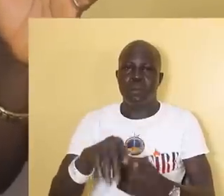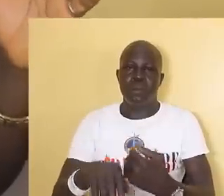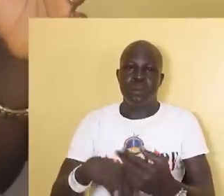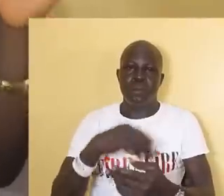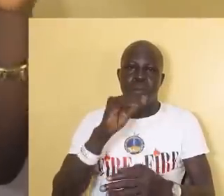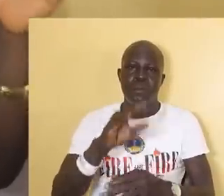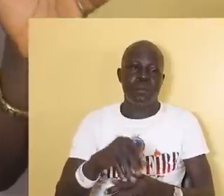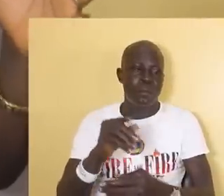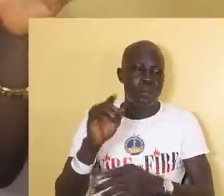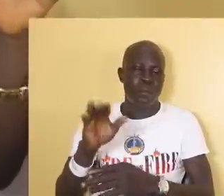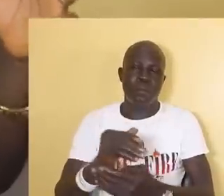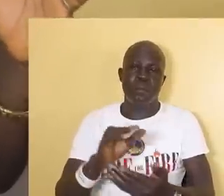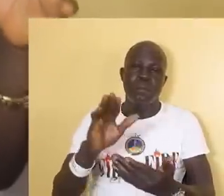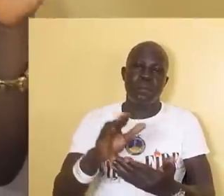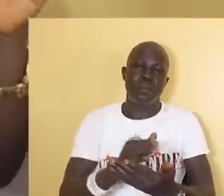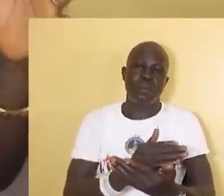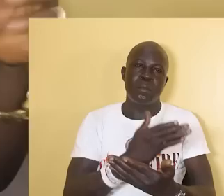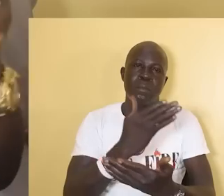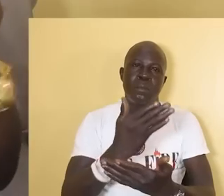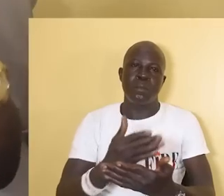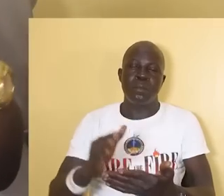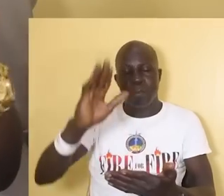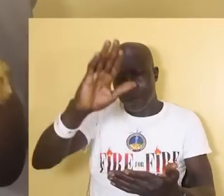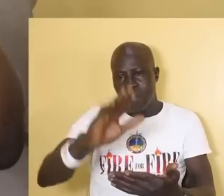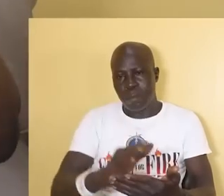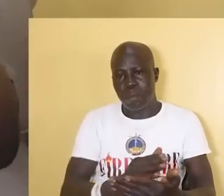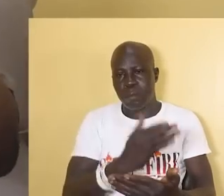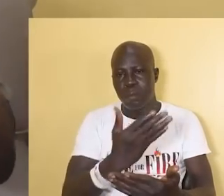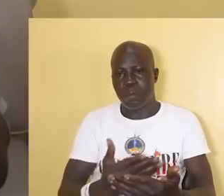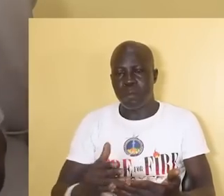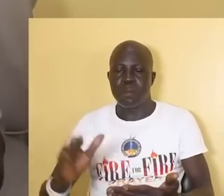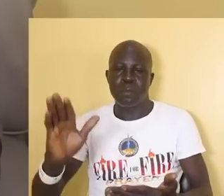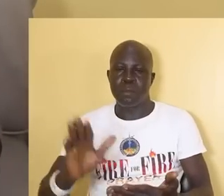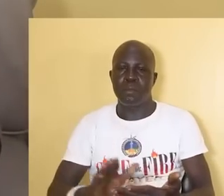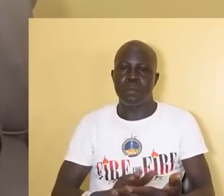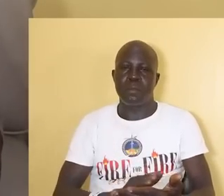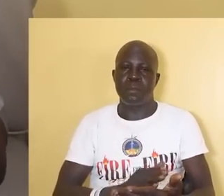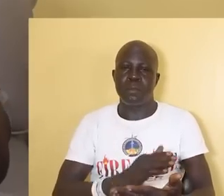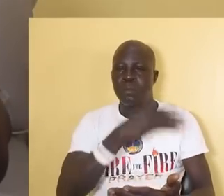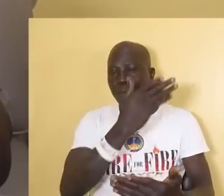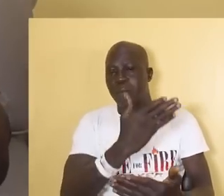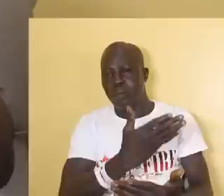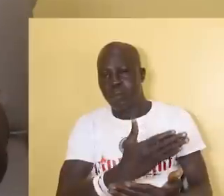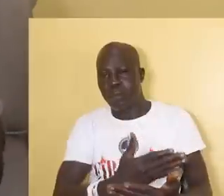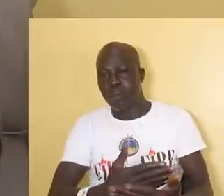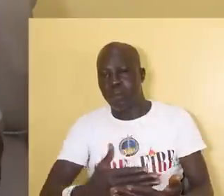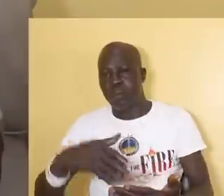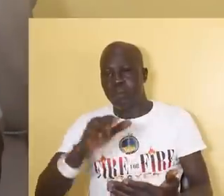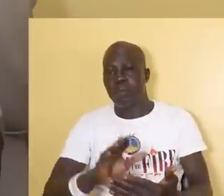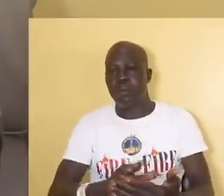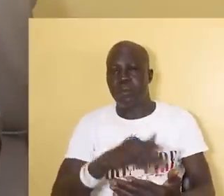rire to da ju mara mi fun ani ara